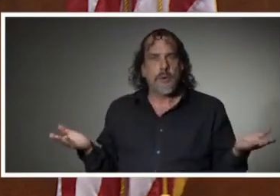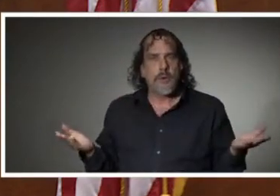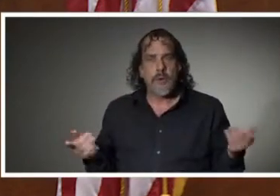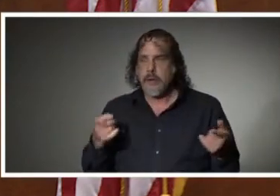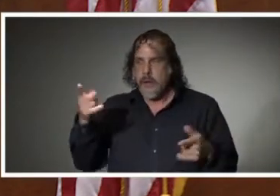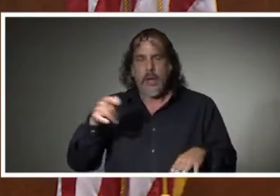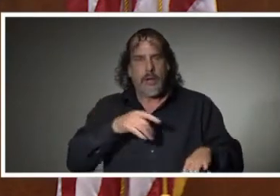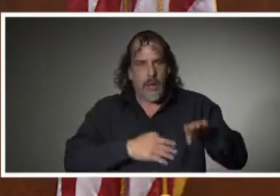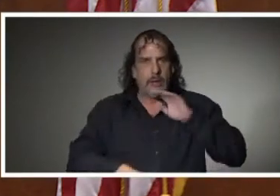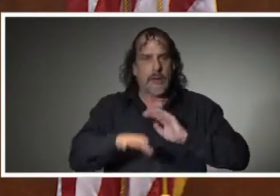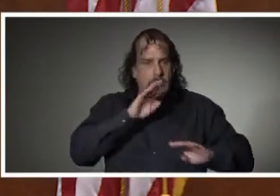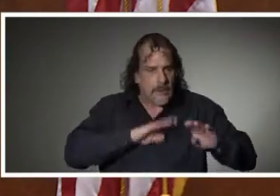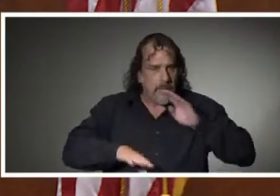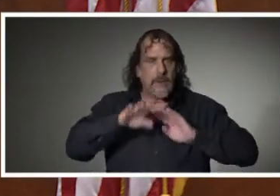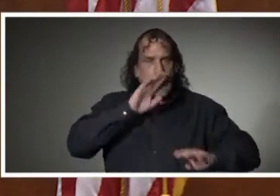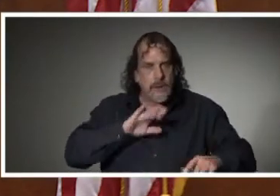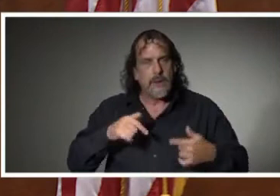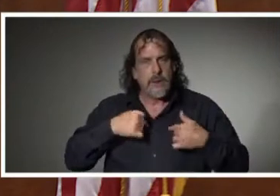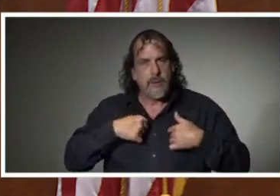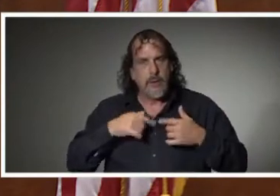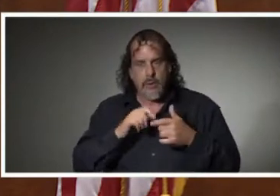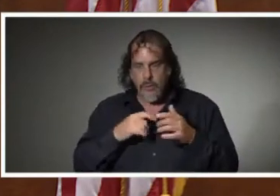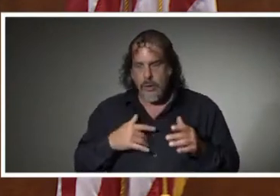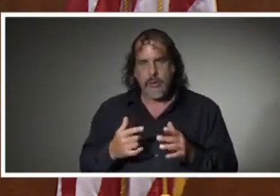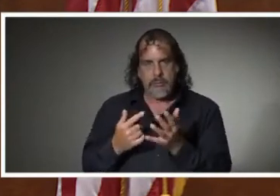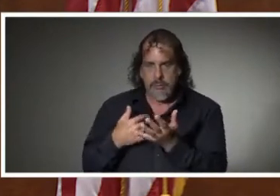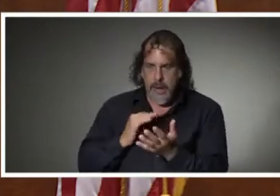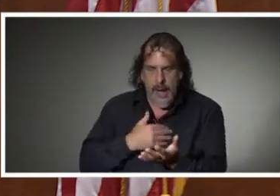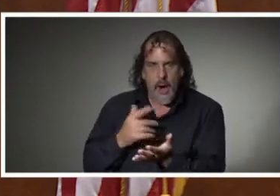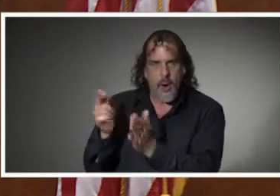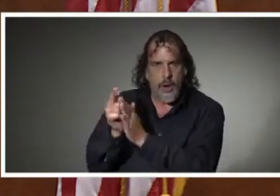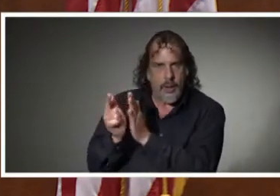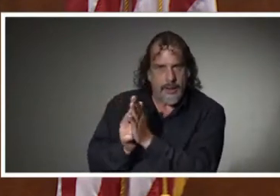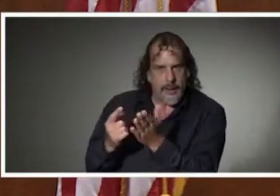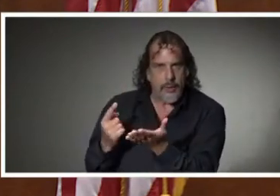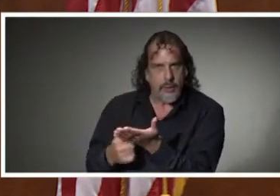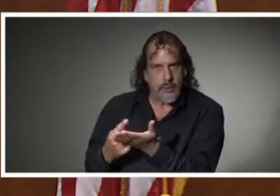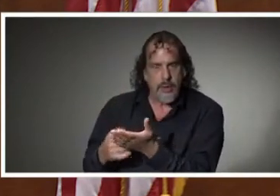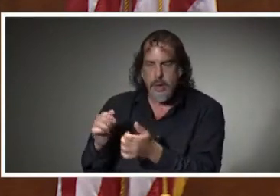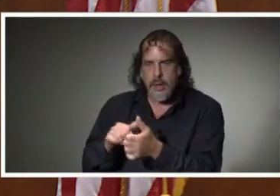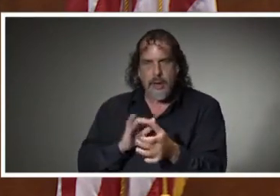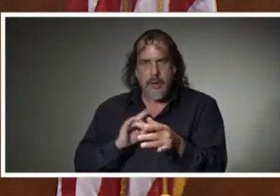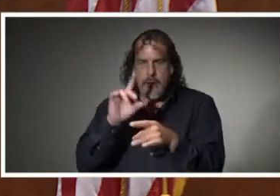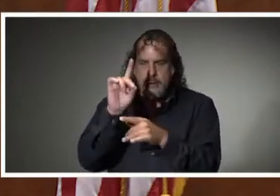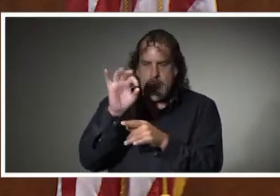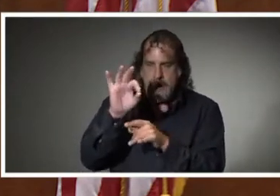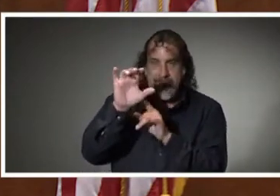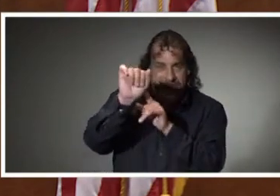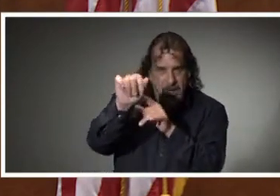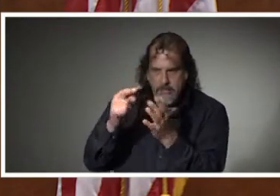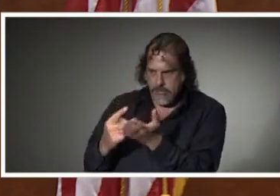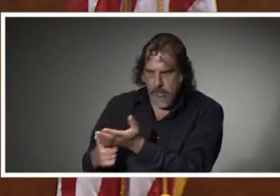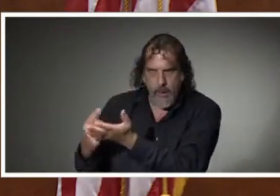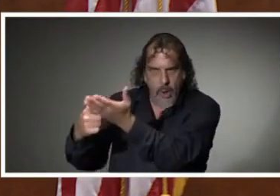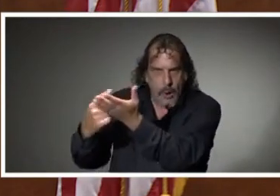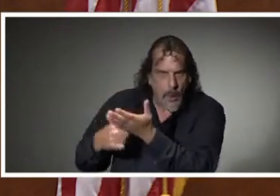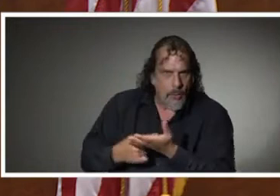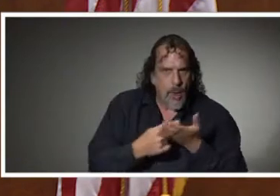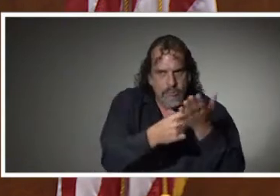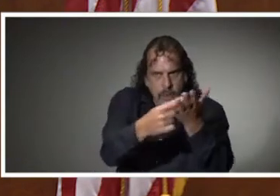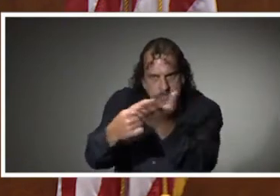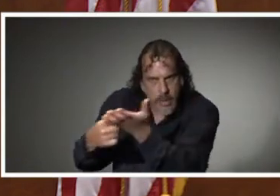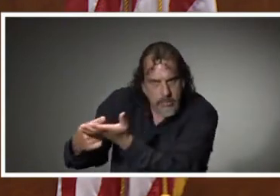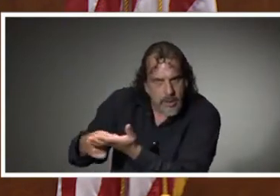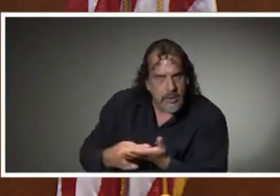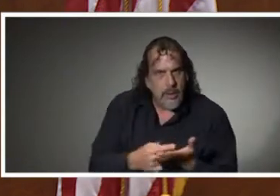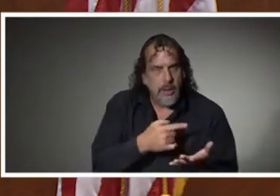worked very, very closely with our legal team, with the Department of Finance and Administration, as well as with